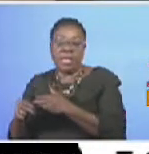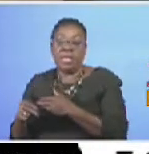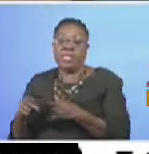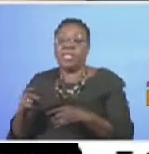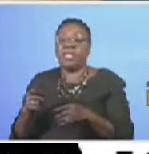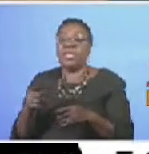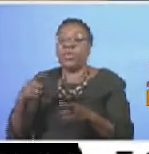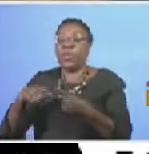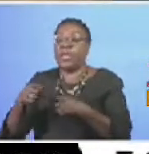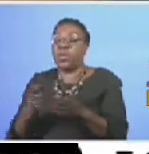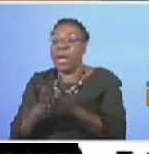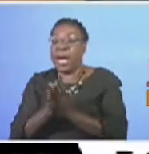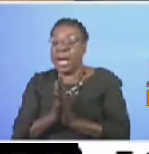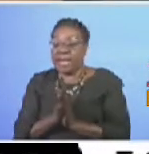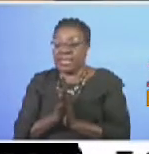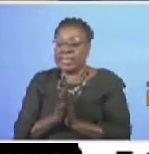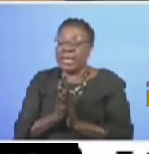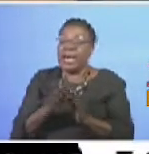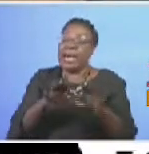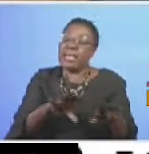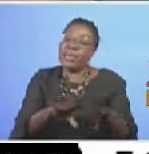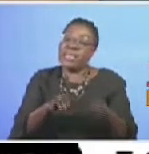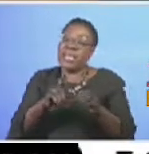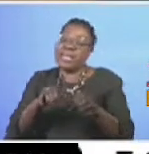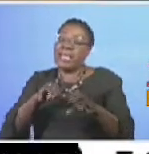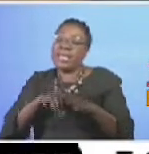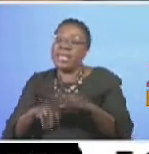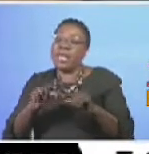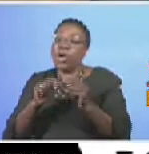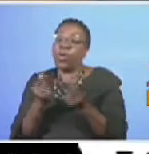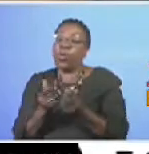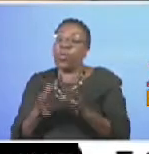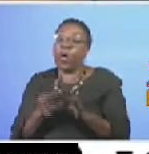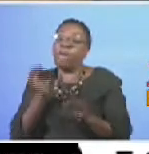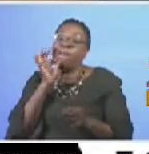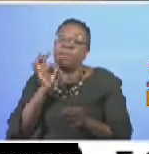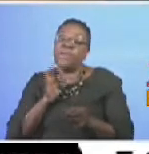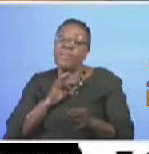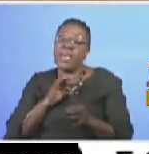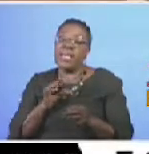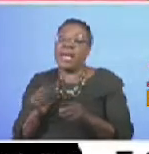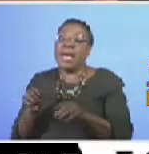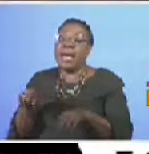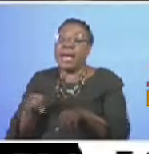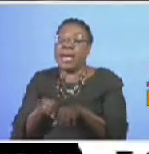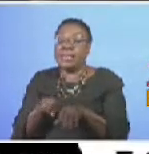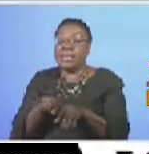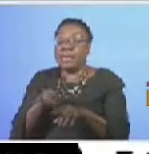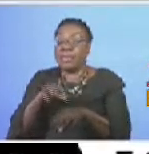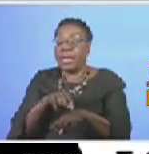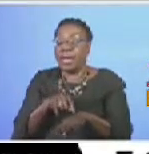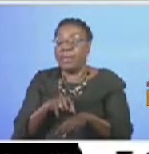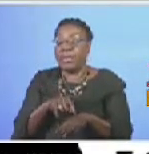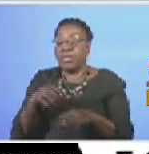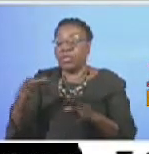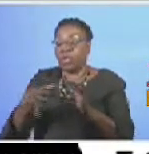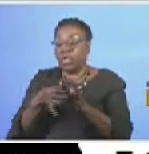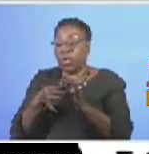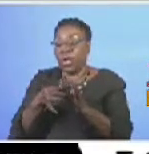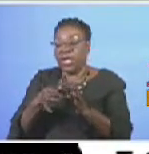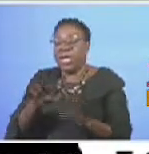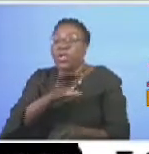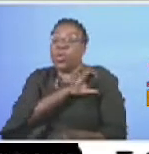choir. They were taking in a female squad at the time. And so I joined in 83. Lots of history on her